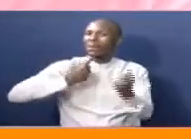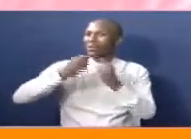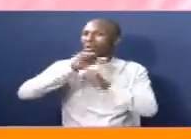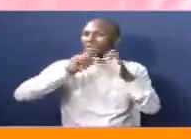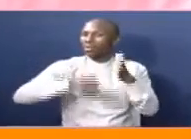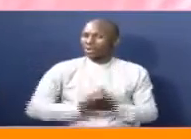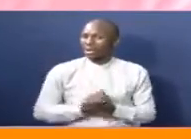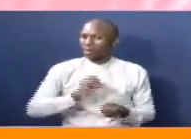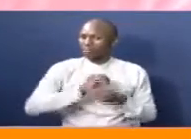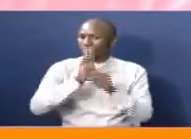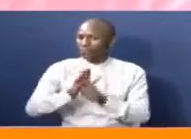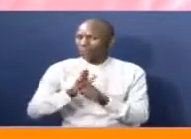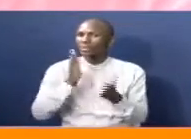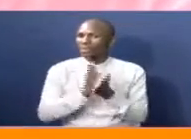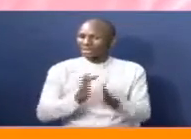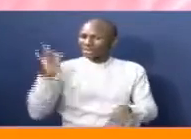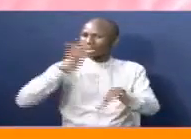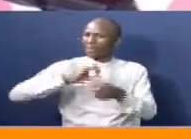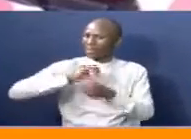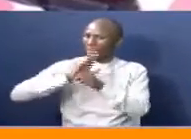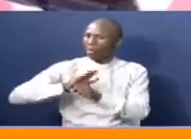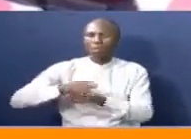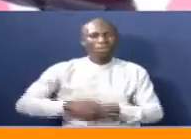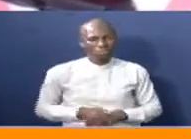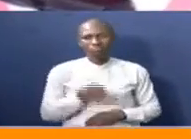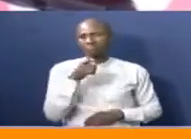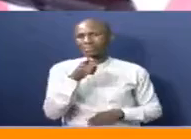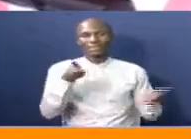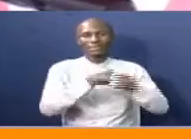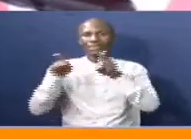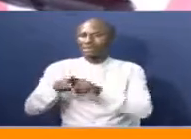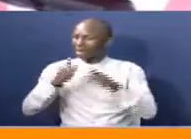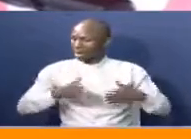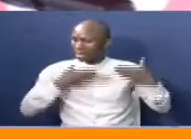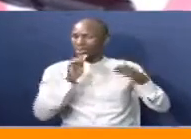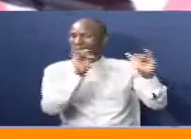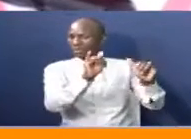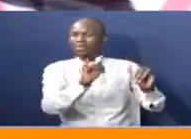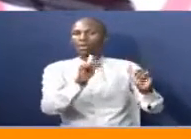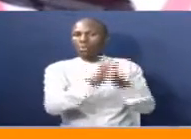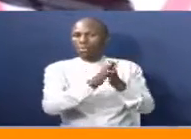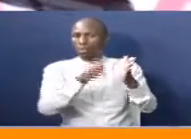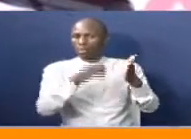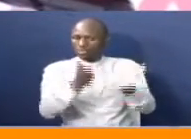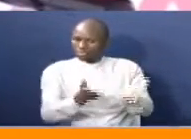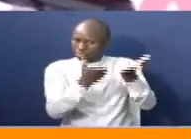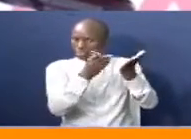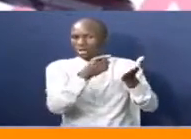about COVID, the impacts of the COVID pandemic, of that, we're also appreciating them with